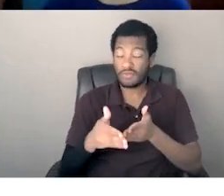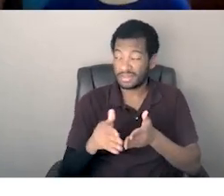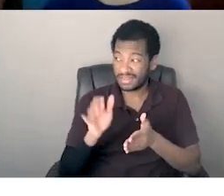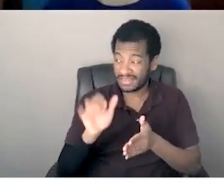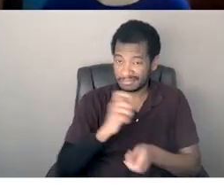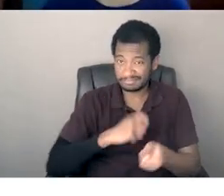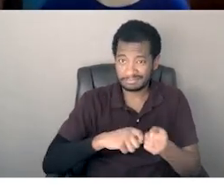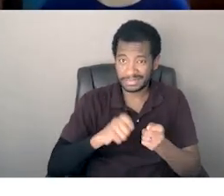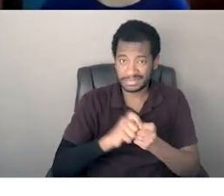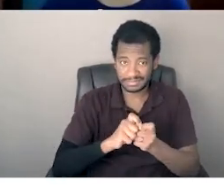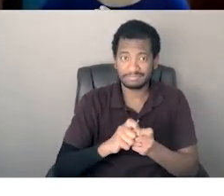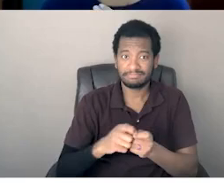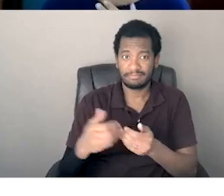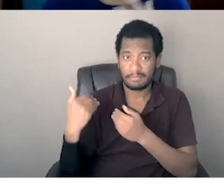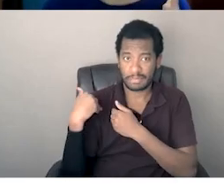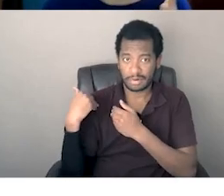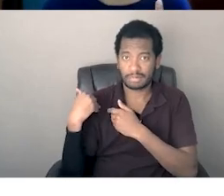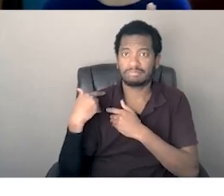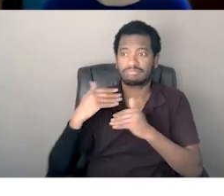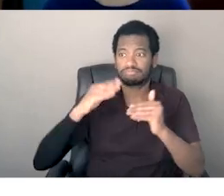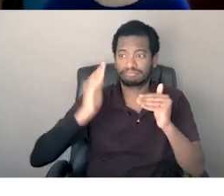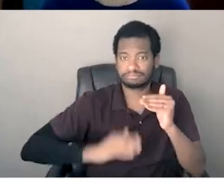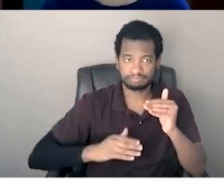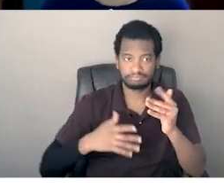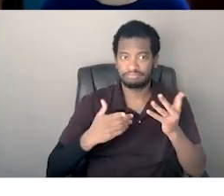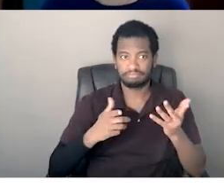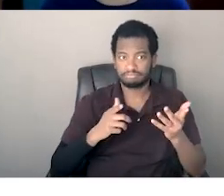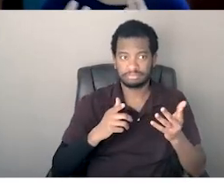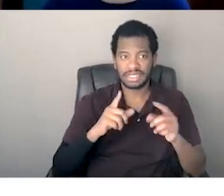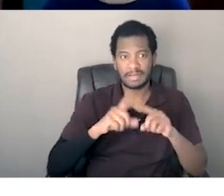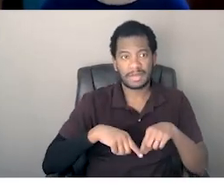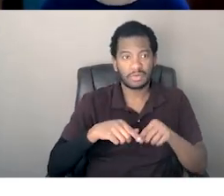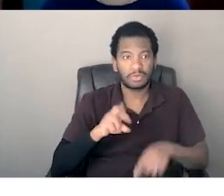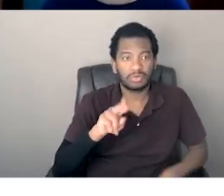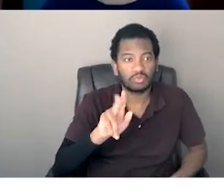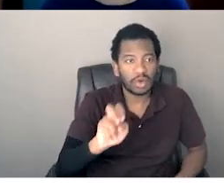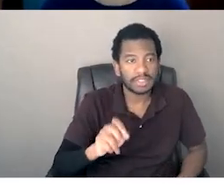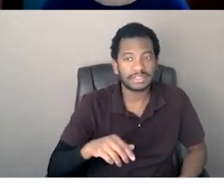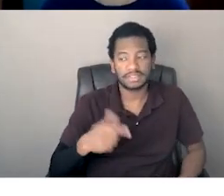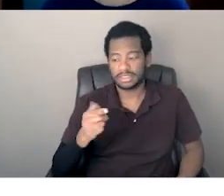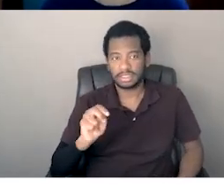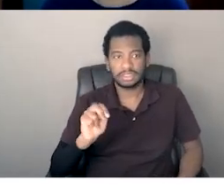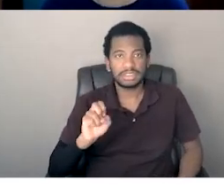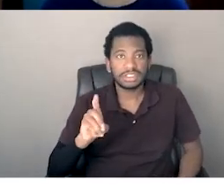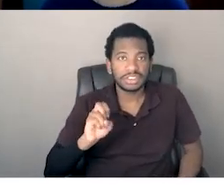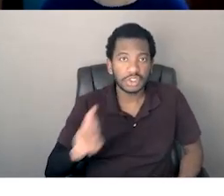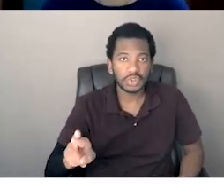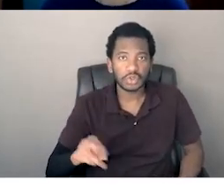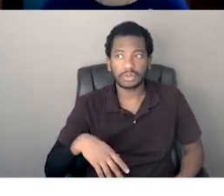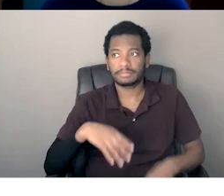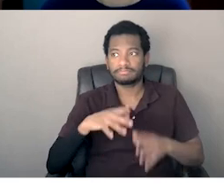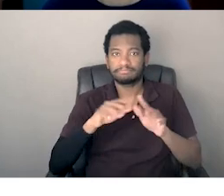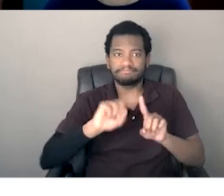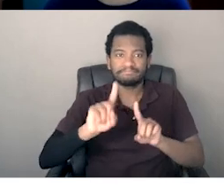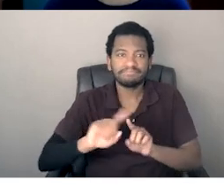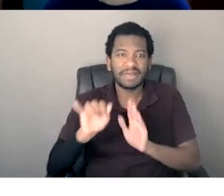along the lines of race, gender, religion, and other identities. And it just widens the gap of who has a fair shot at well-being. And it